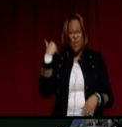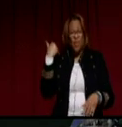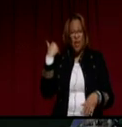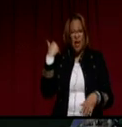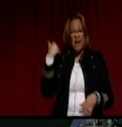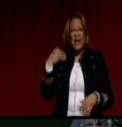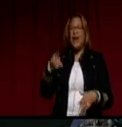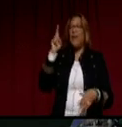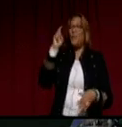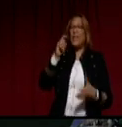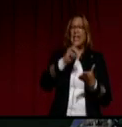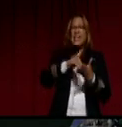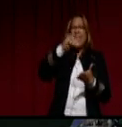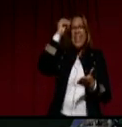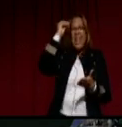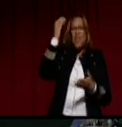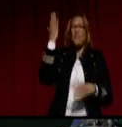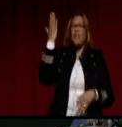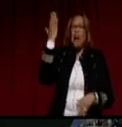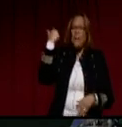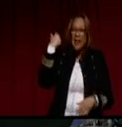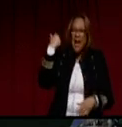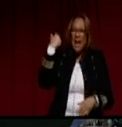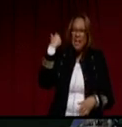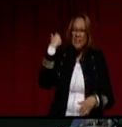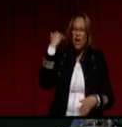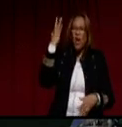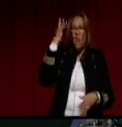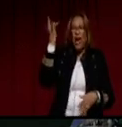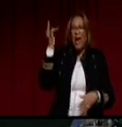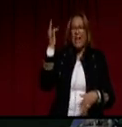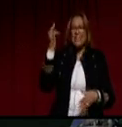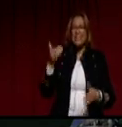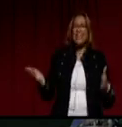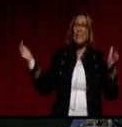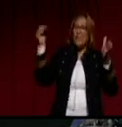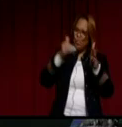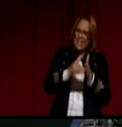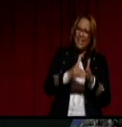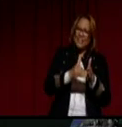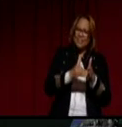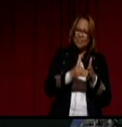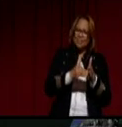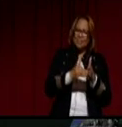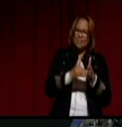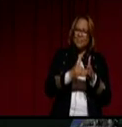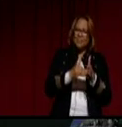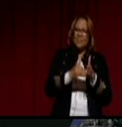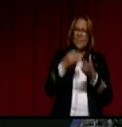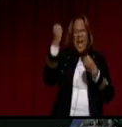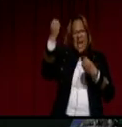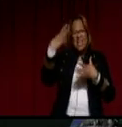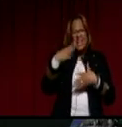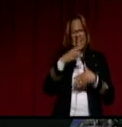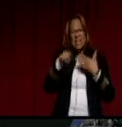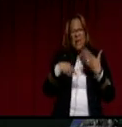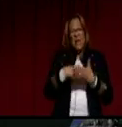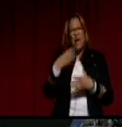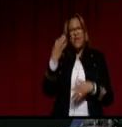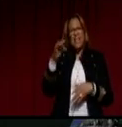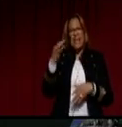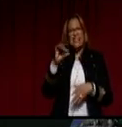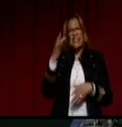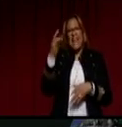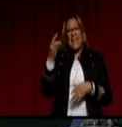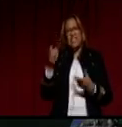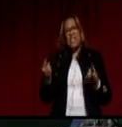have to learn from our past so that we will not repeat it. And so Tell us about 1918. What happened?